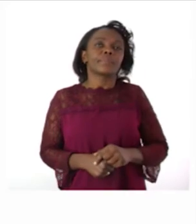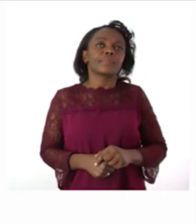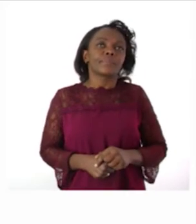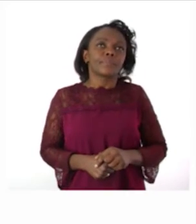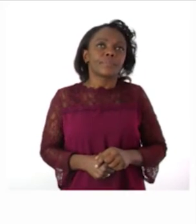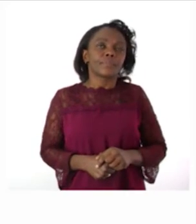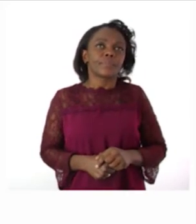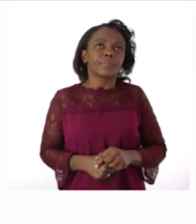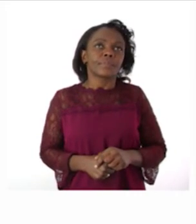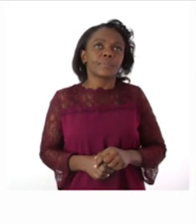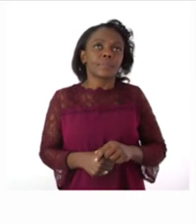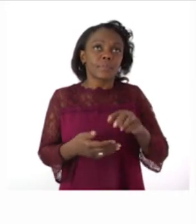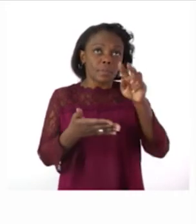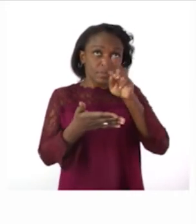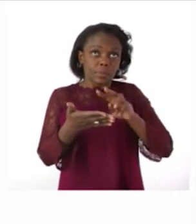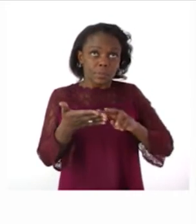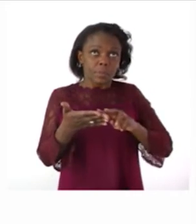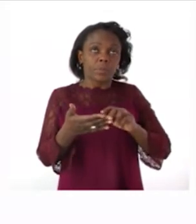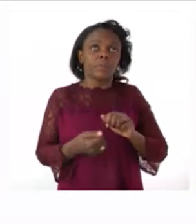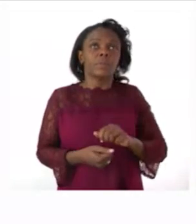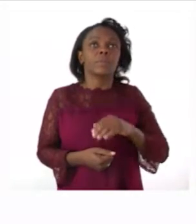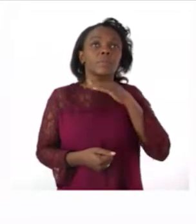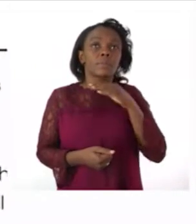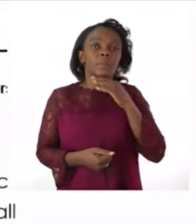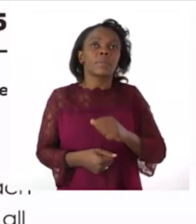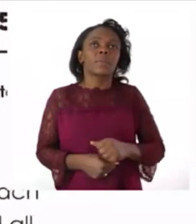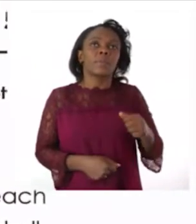stop. Now, I'm going to read to you the story.